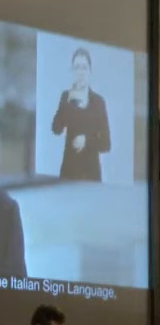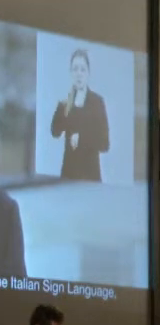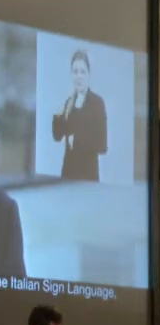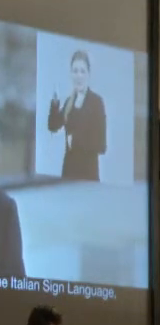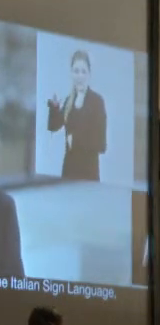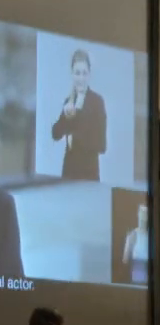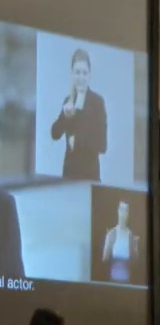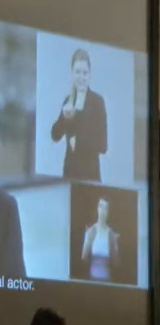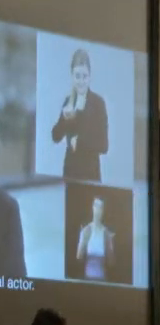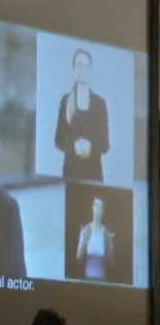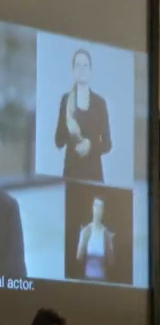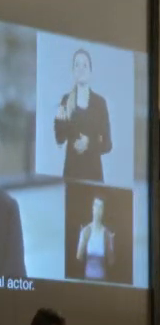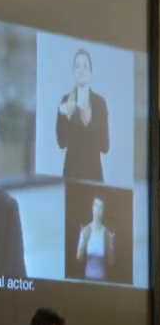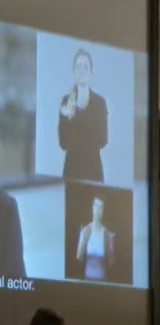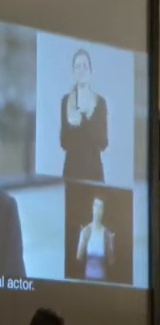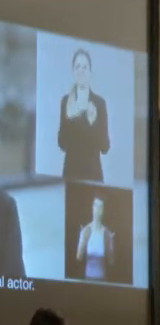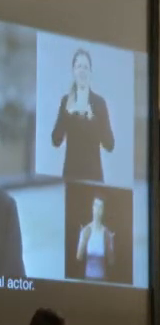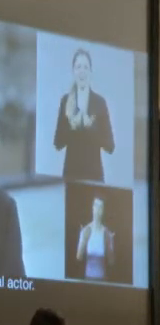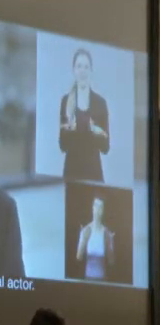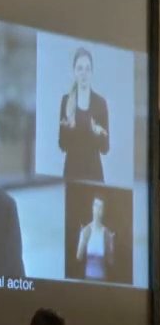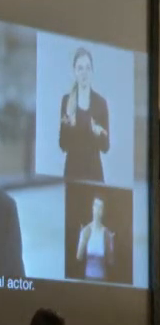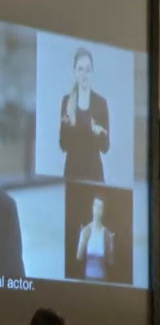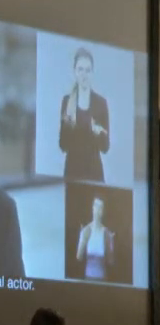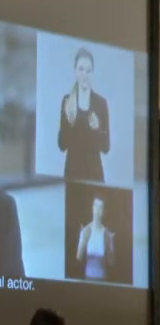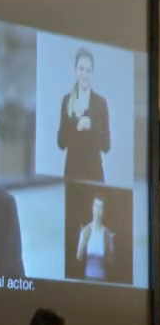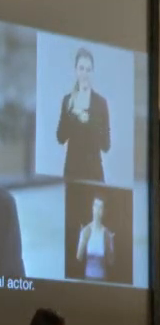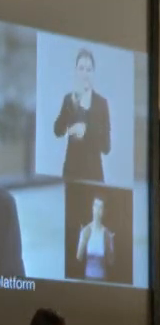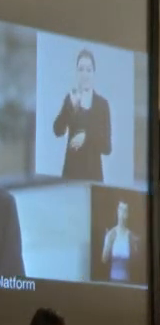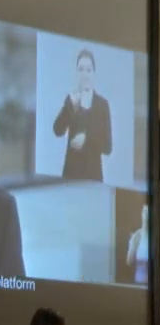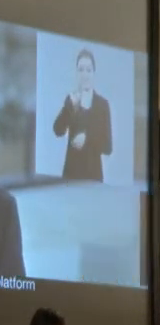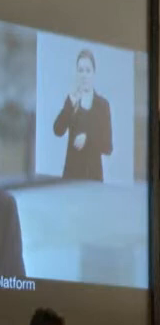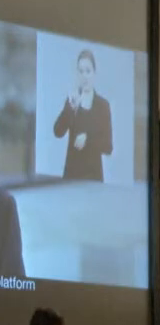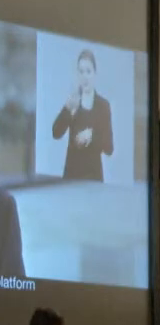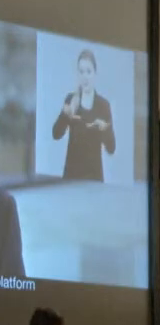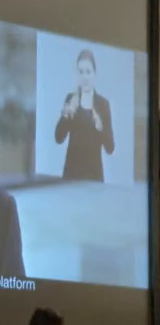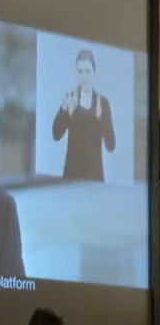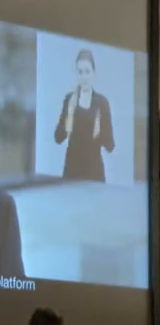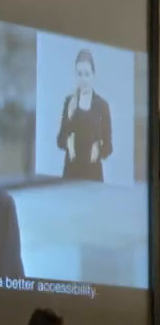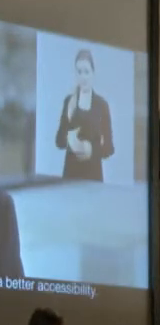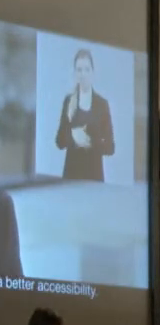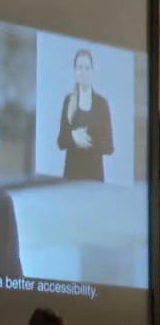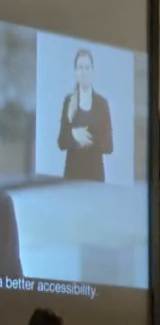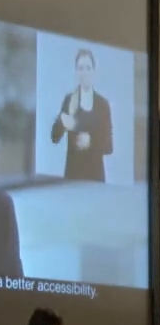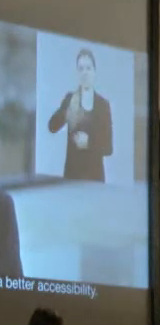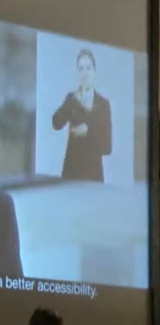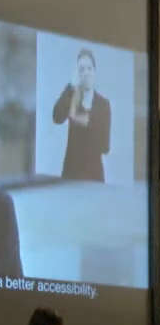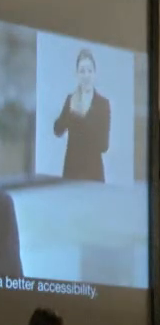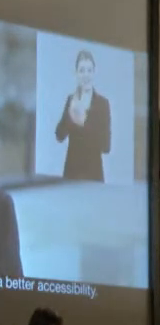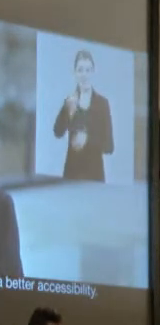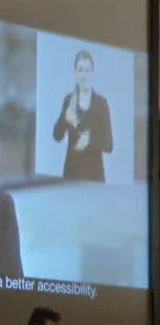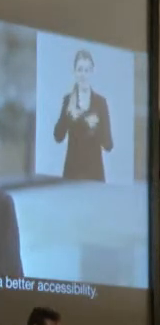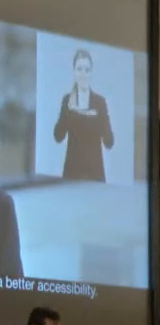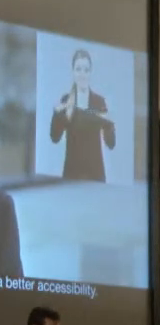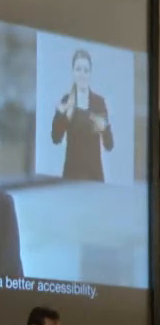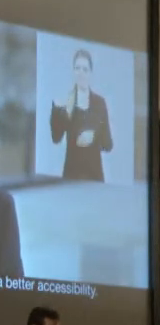dei segni italiana, e la visualizzazione tramite attore virtuale. Riteniamo che questa piattaforma possa essere utilizzata anche in